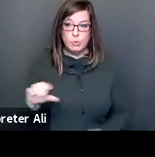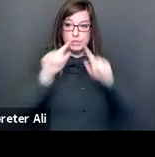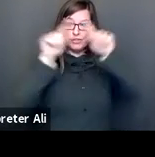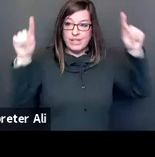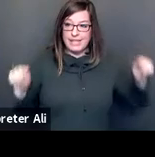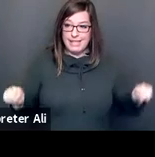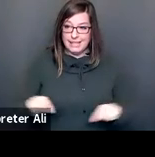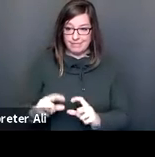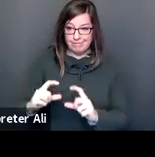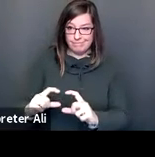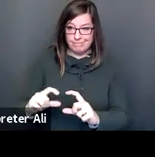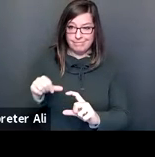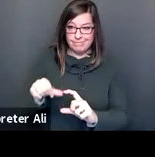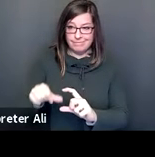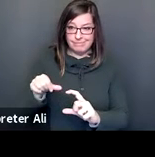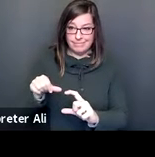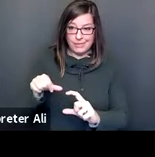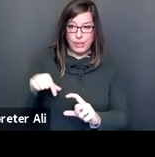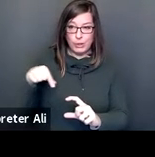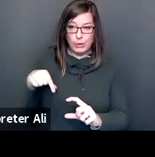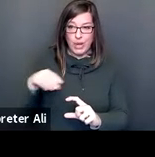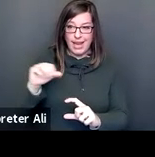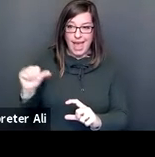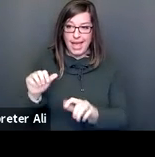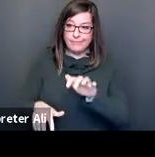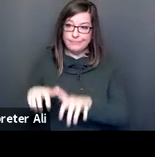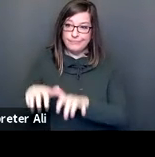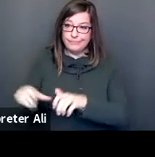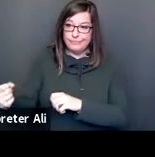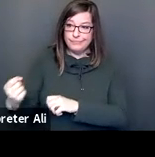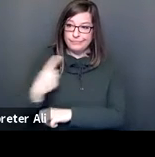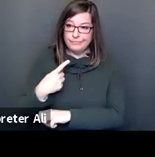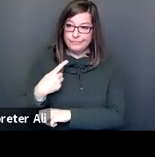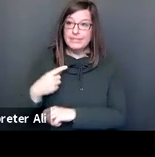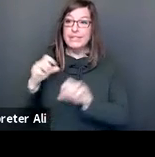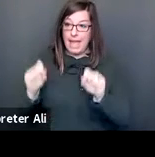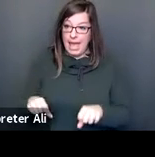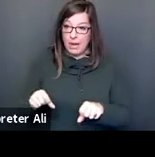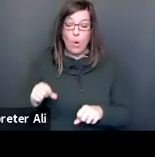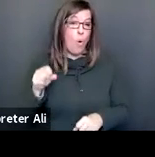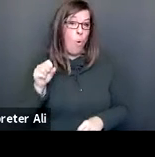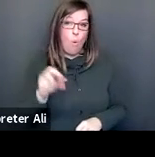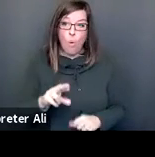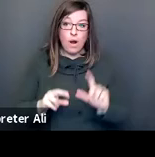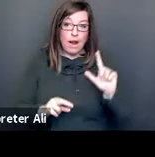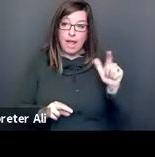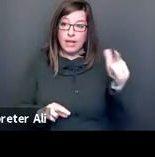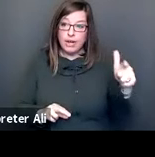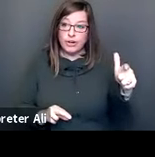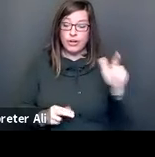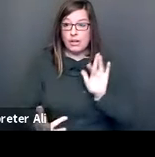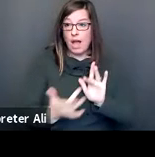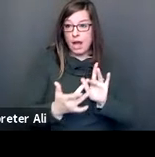and type in your questions and we'll answer them now. You can also speak to us at another time at our office